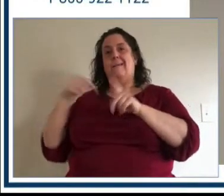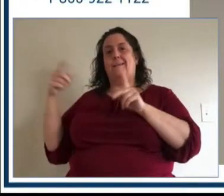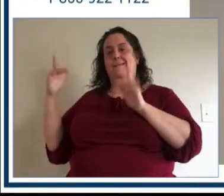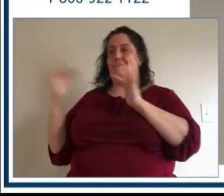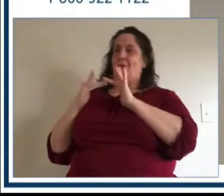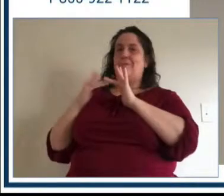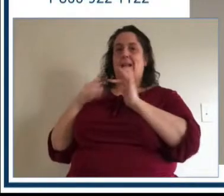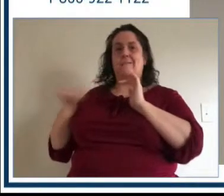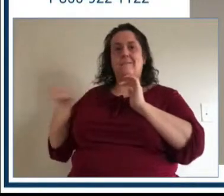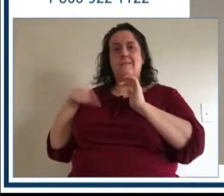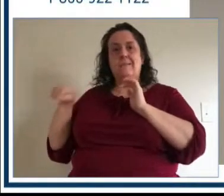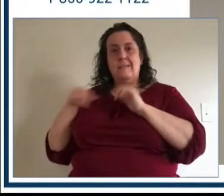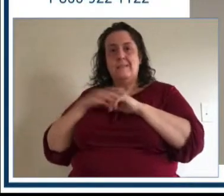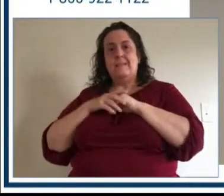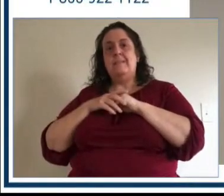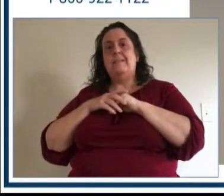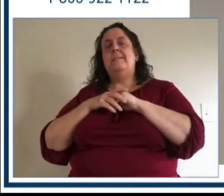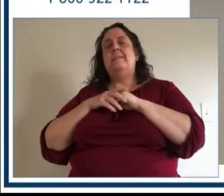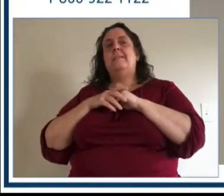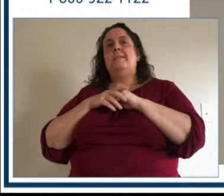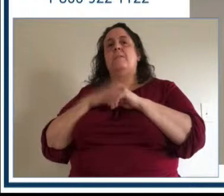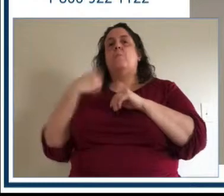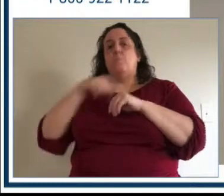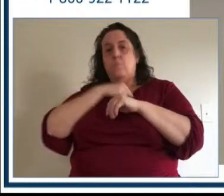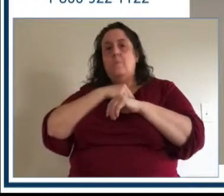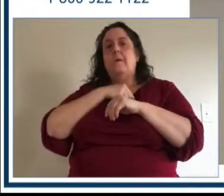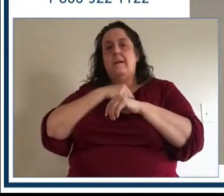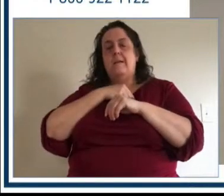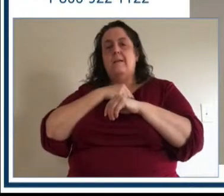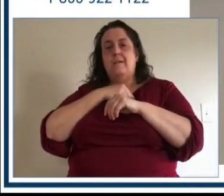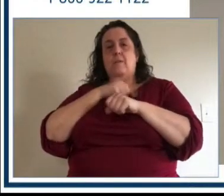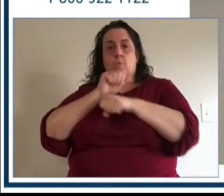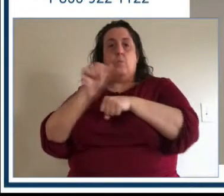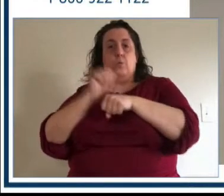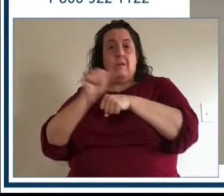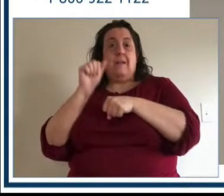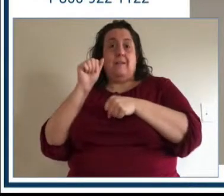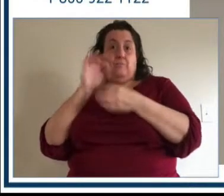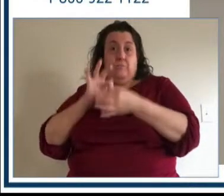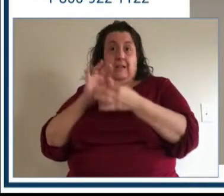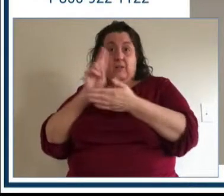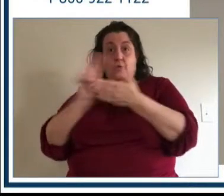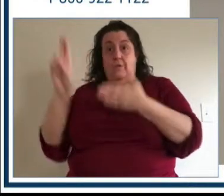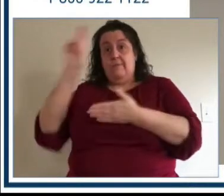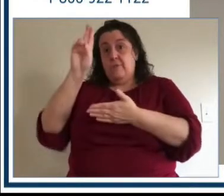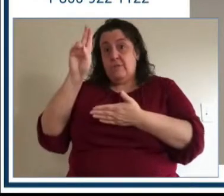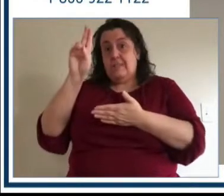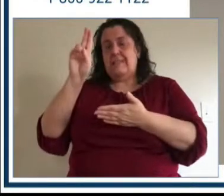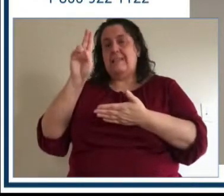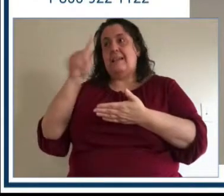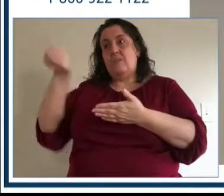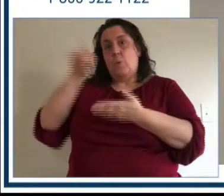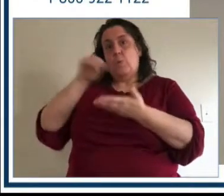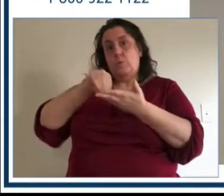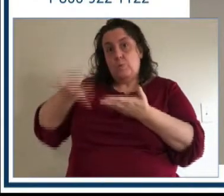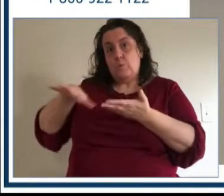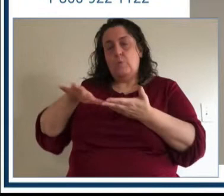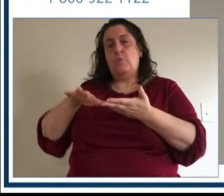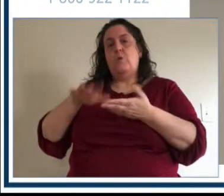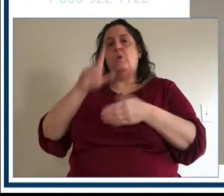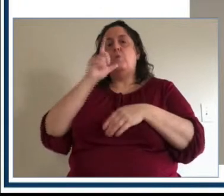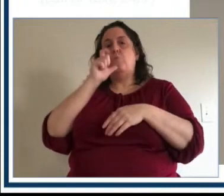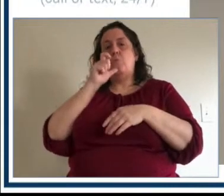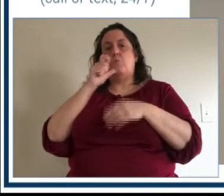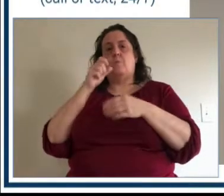answered to a previous question, we are working with the university and with the students to those who are known to public health and